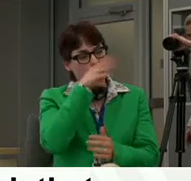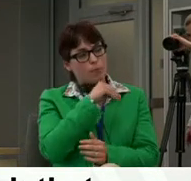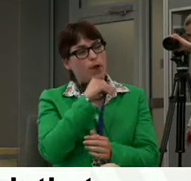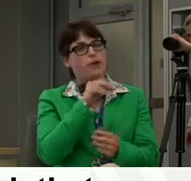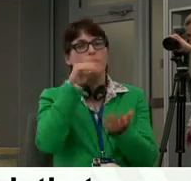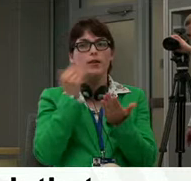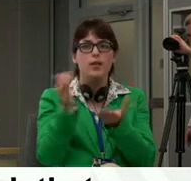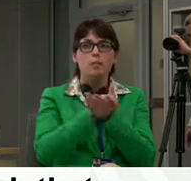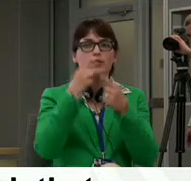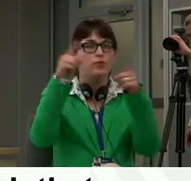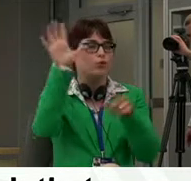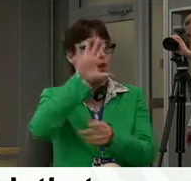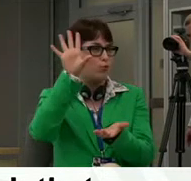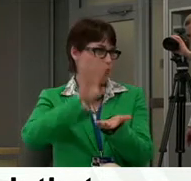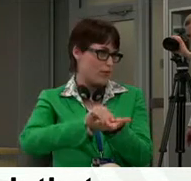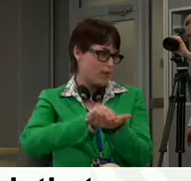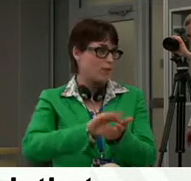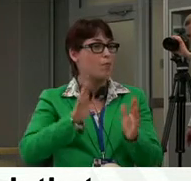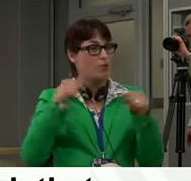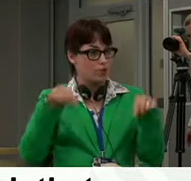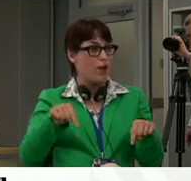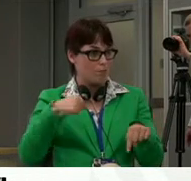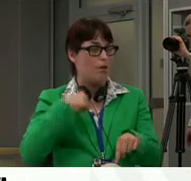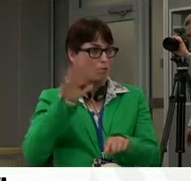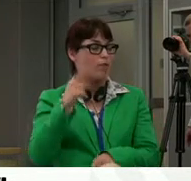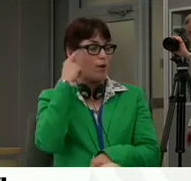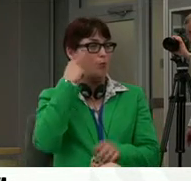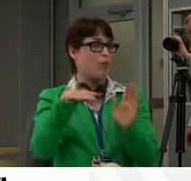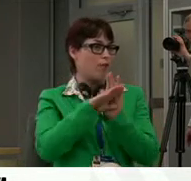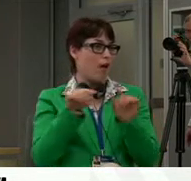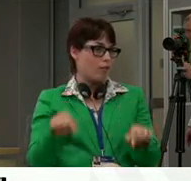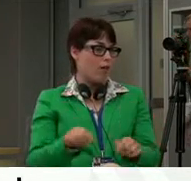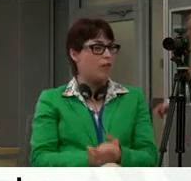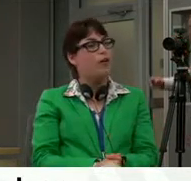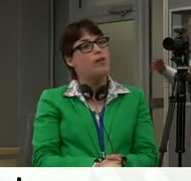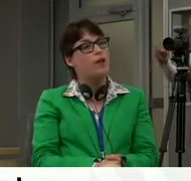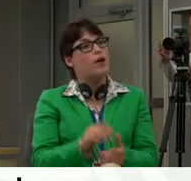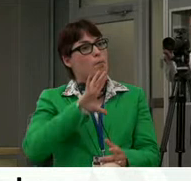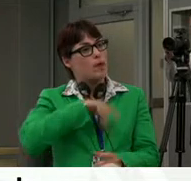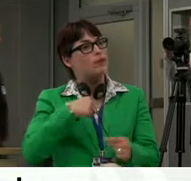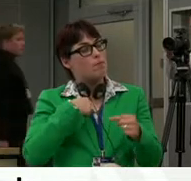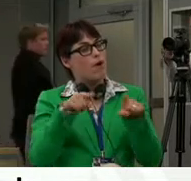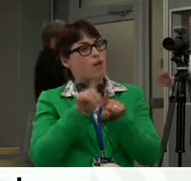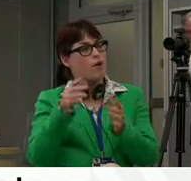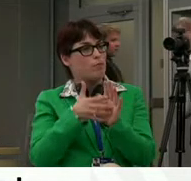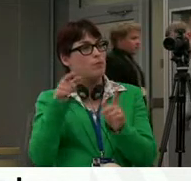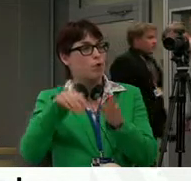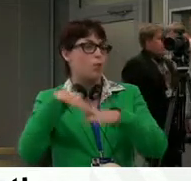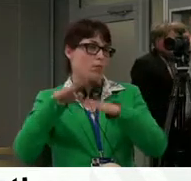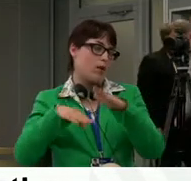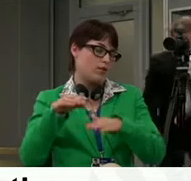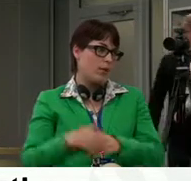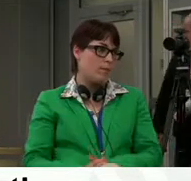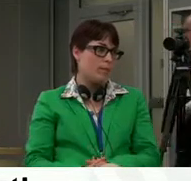you have specific professional skills. Not all of you have been able to learn about the experience of other countries. But here we have